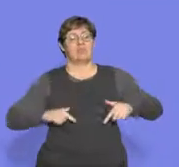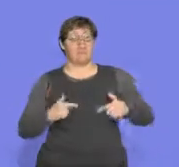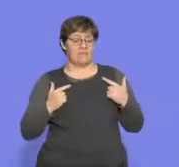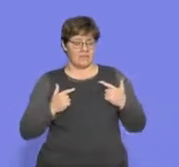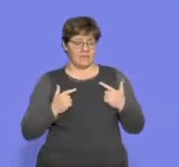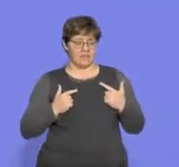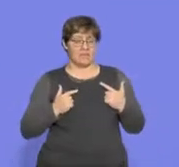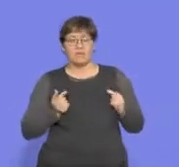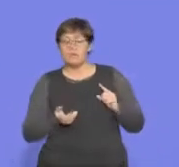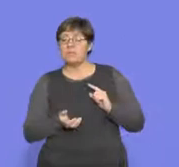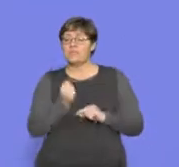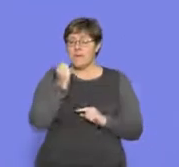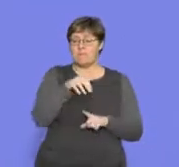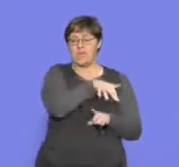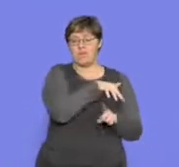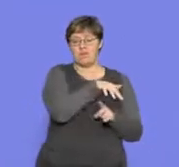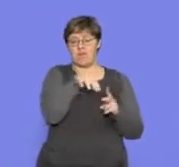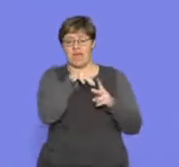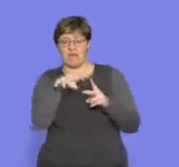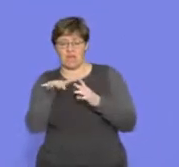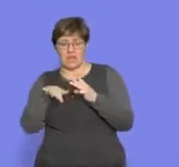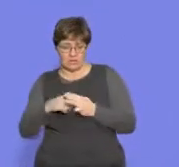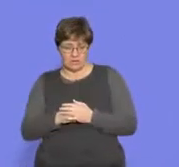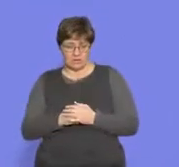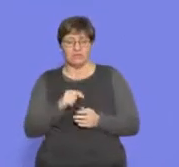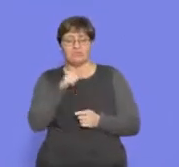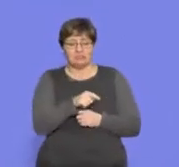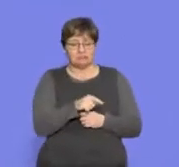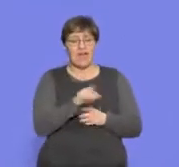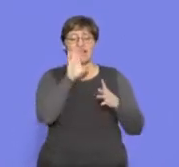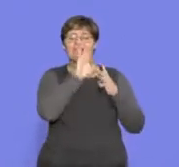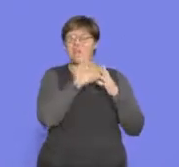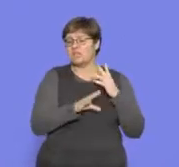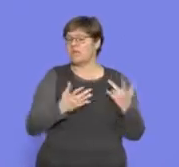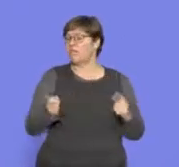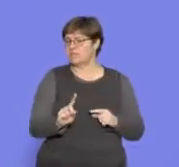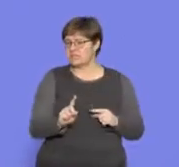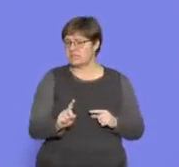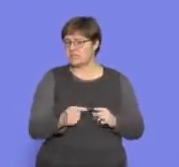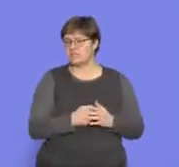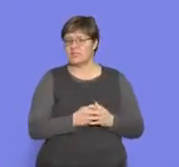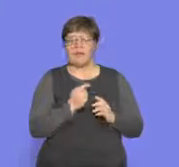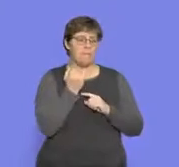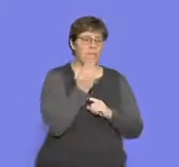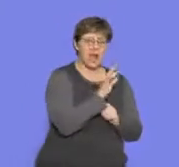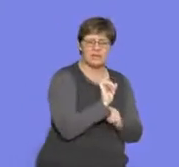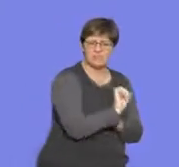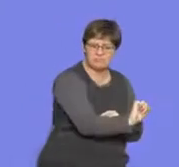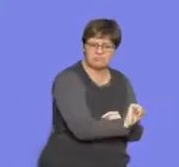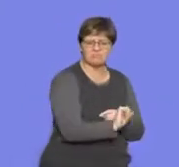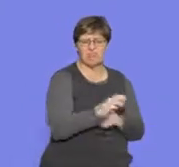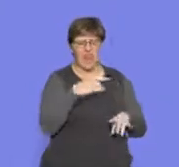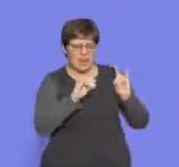diversity of life forms that are found in different areas. And these areas are biomes that are characterized by the typical type of